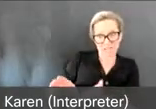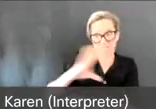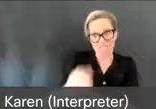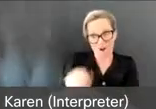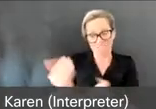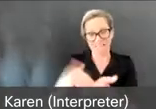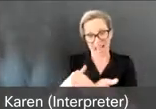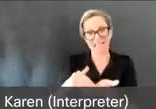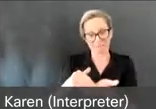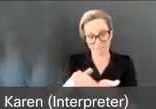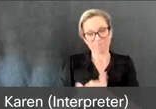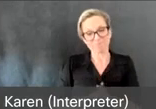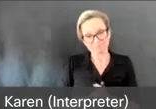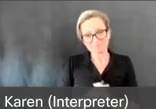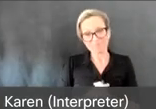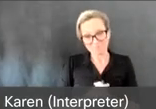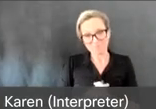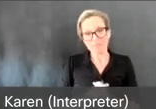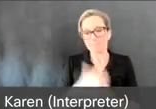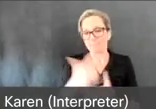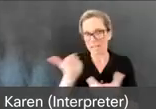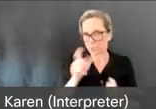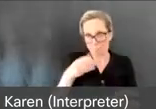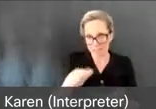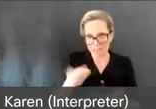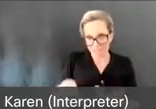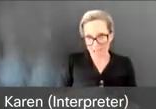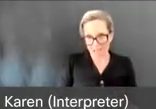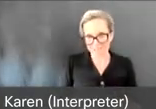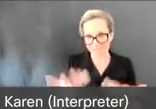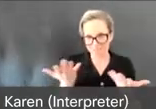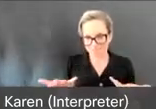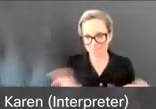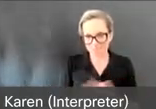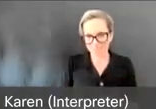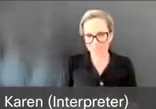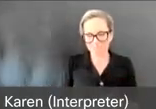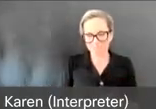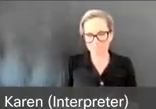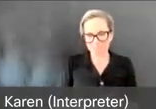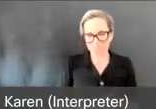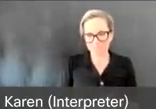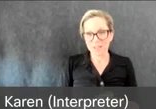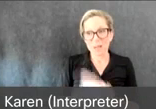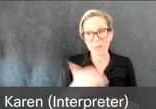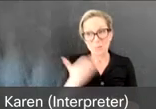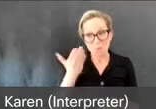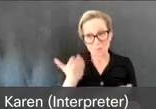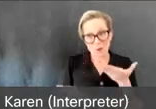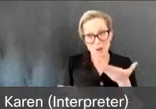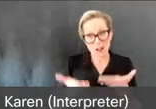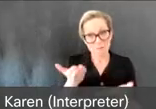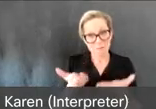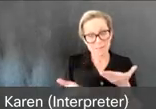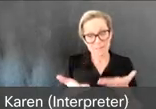because then who's going to pay for this, right? And chances are you're not going to want